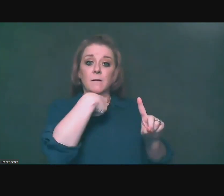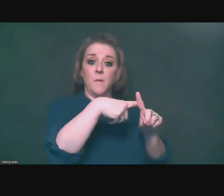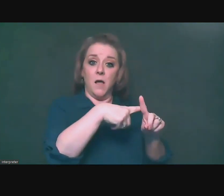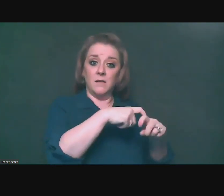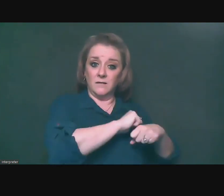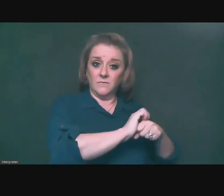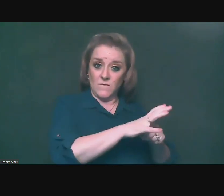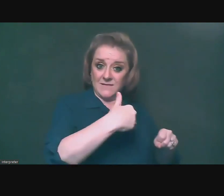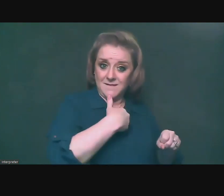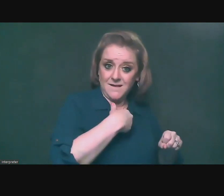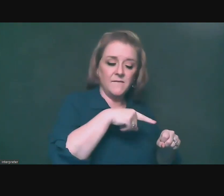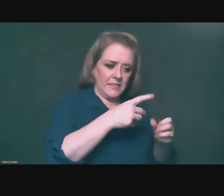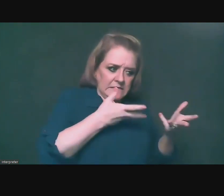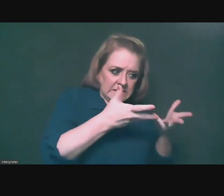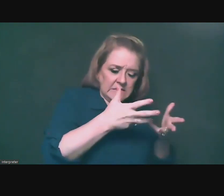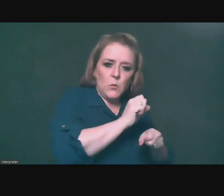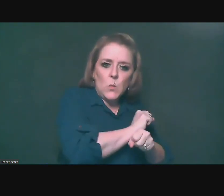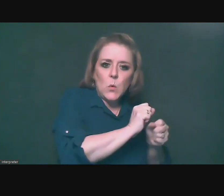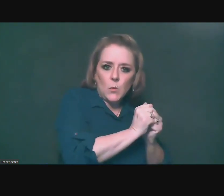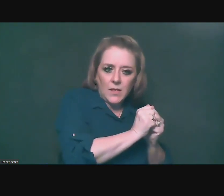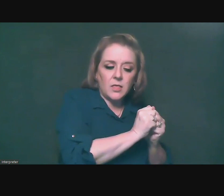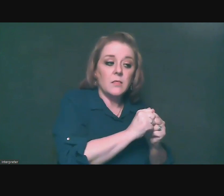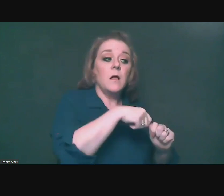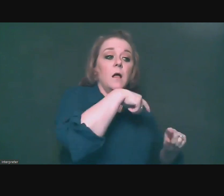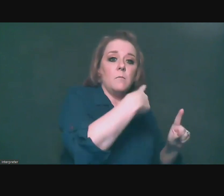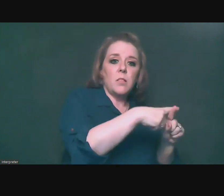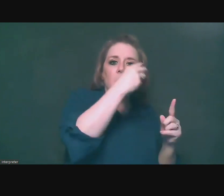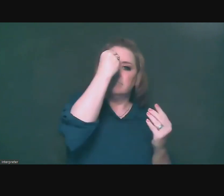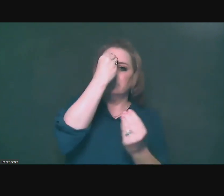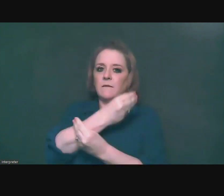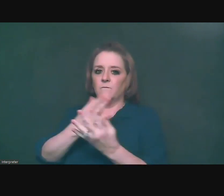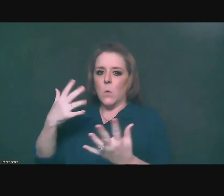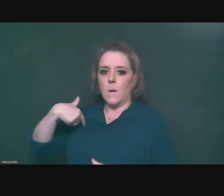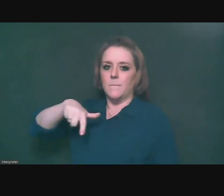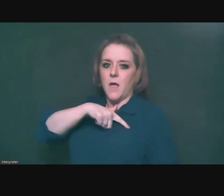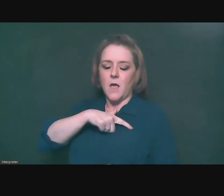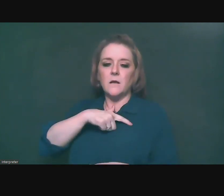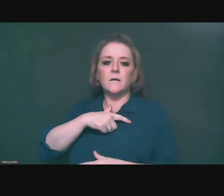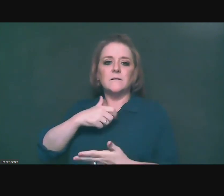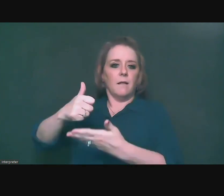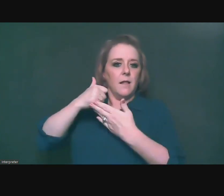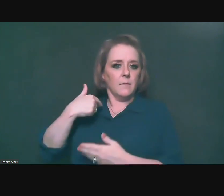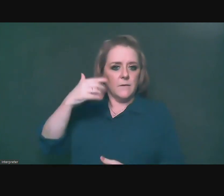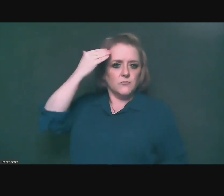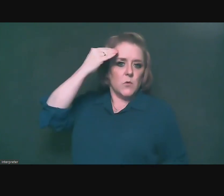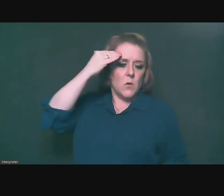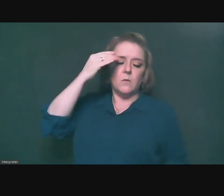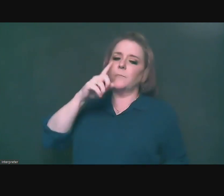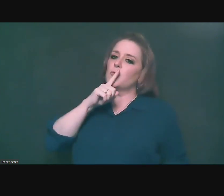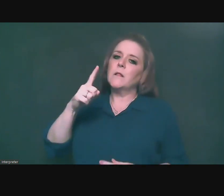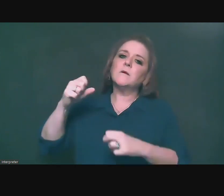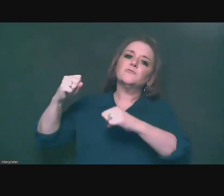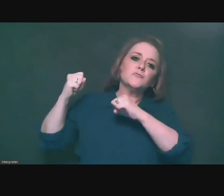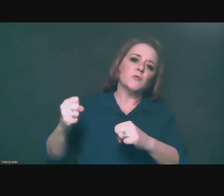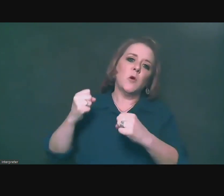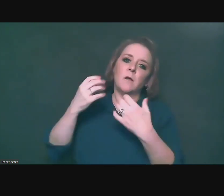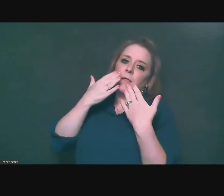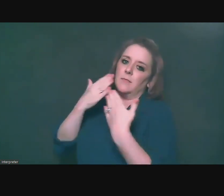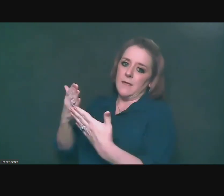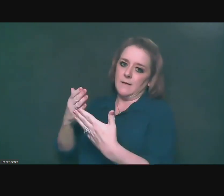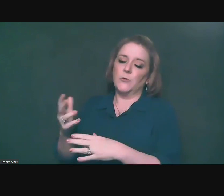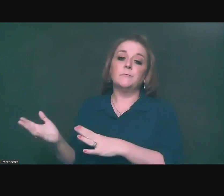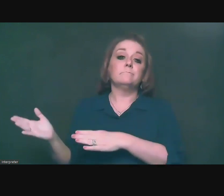informed as to what's going on. And I'll tell you, our thanks just can't be enough. I want to thank Mayor